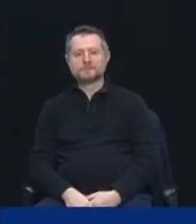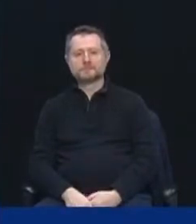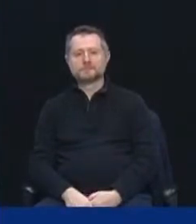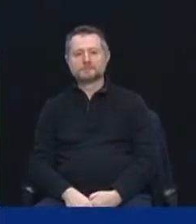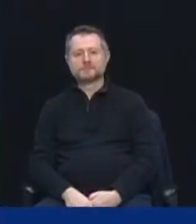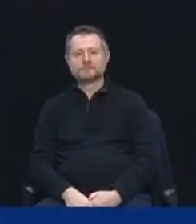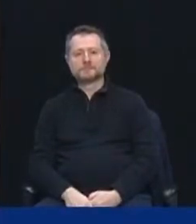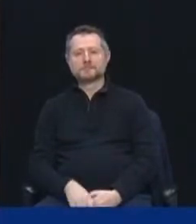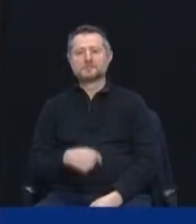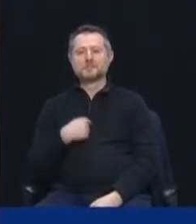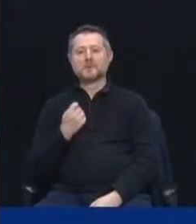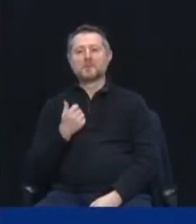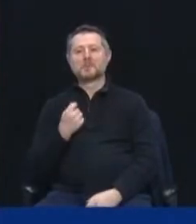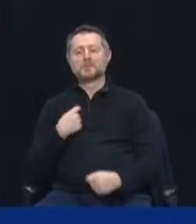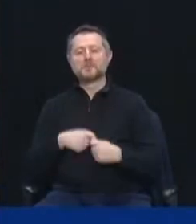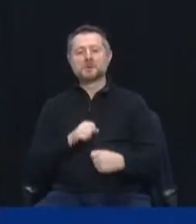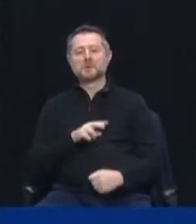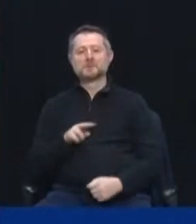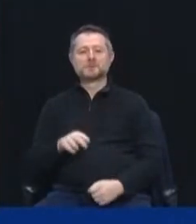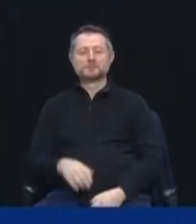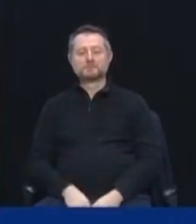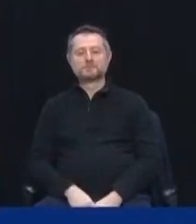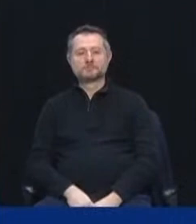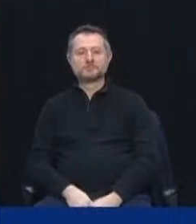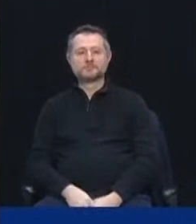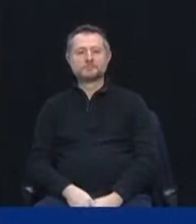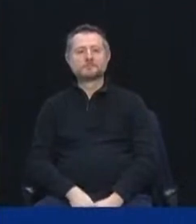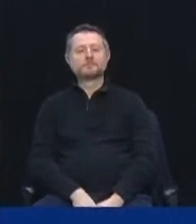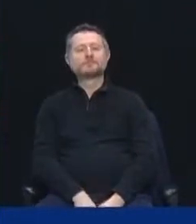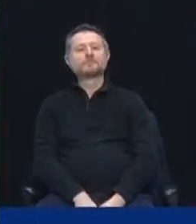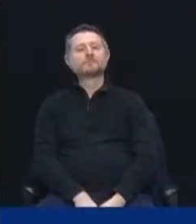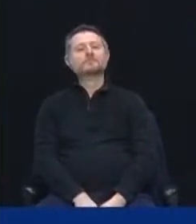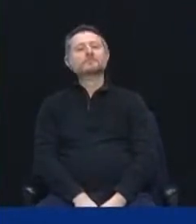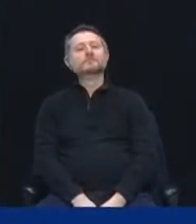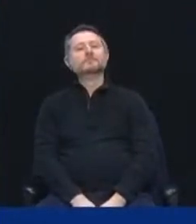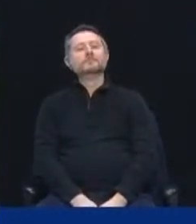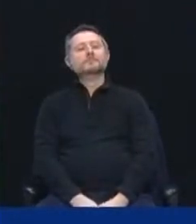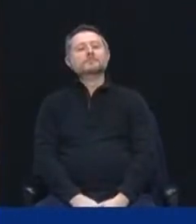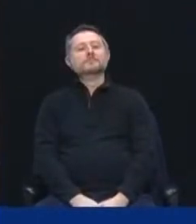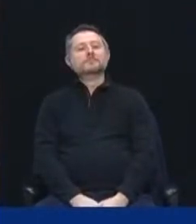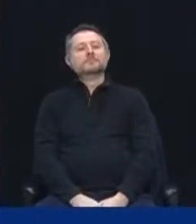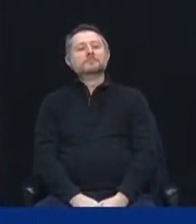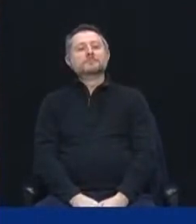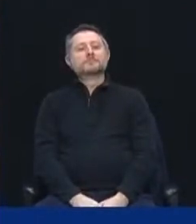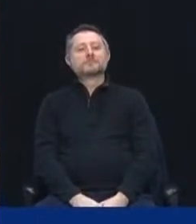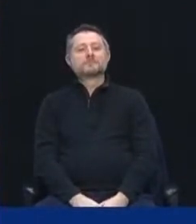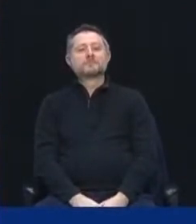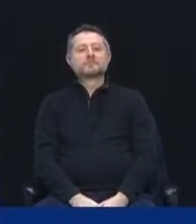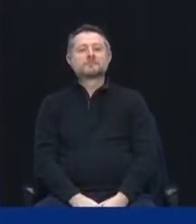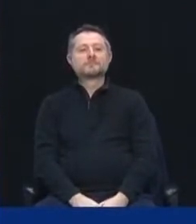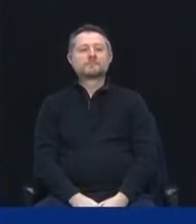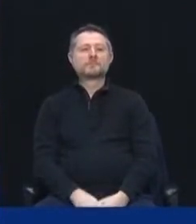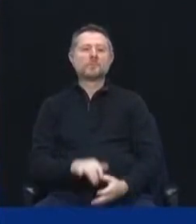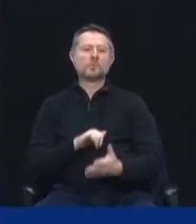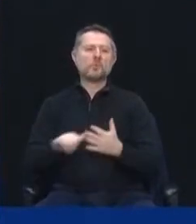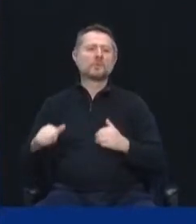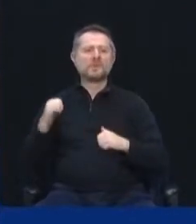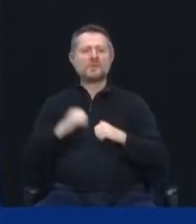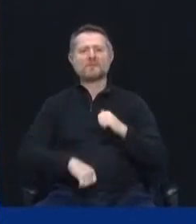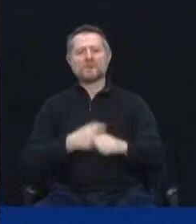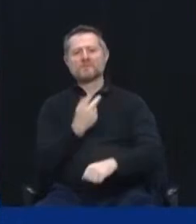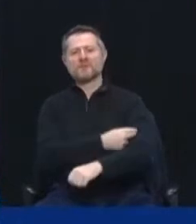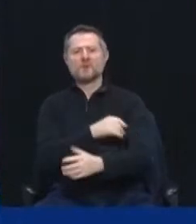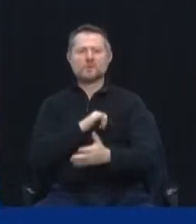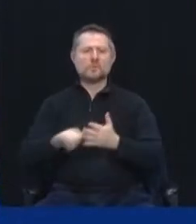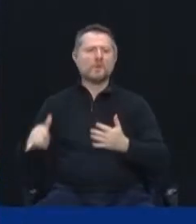que amas. Protégete y protege a tu familia y a tu comunidad. Sé duro al estilo Nueva York.